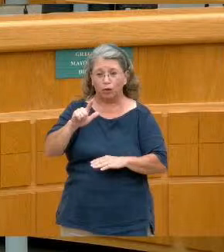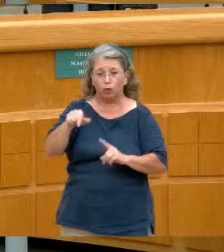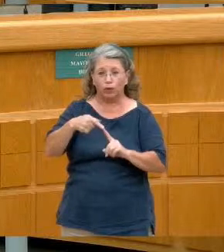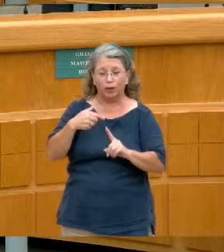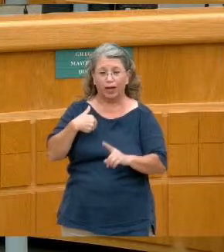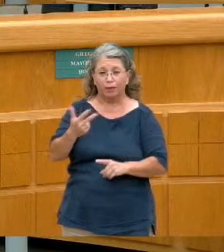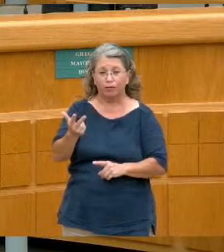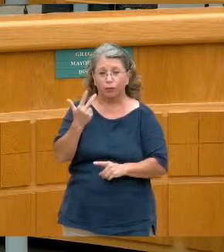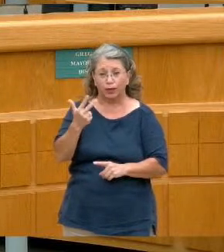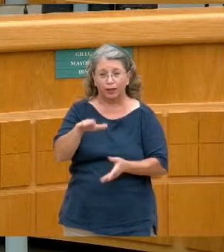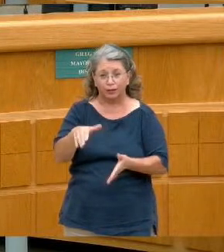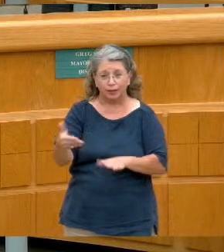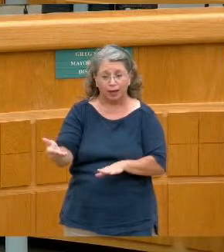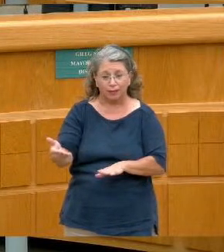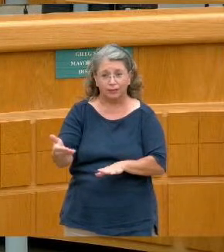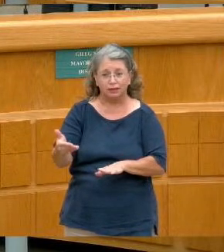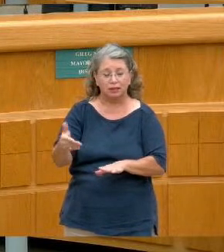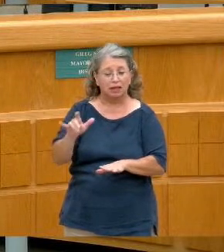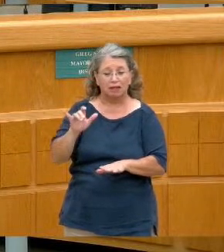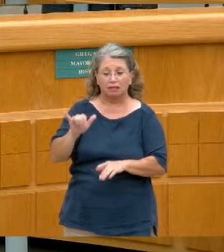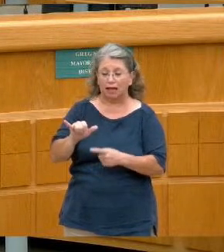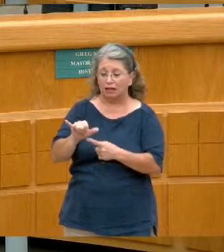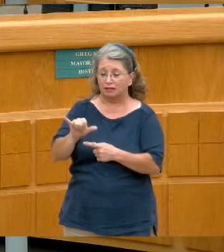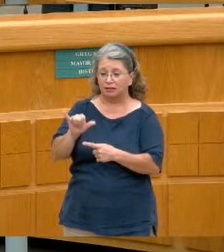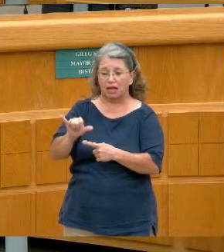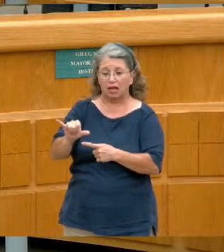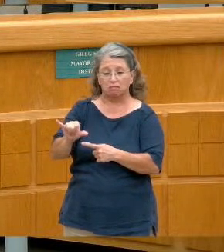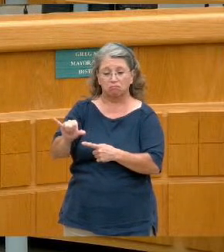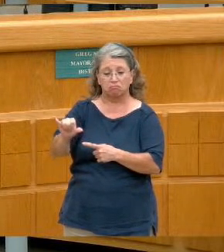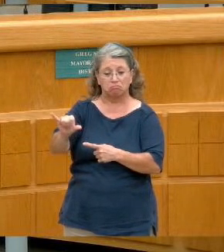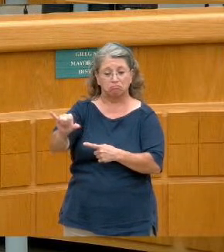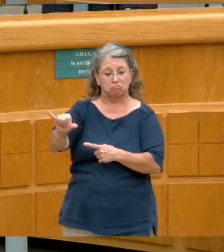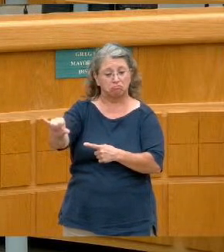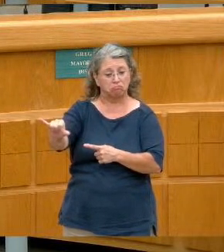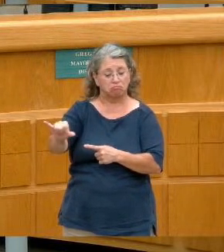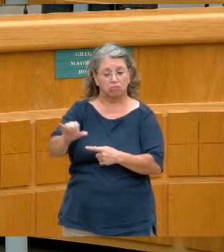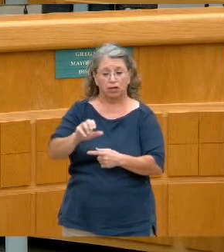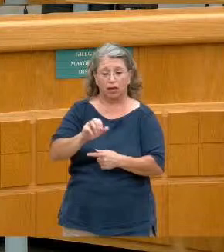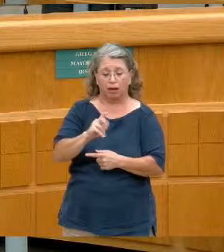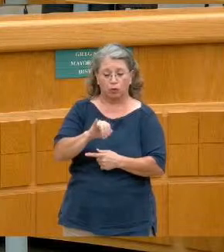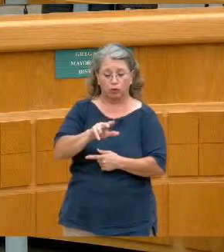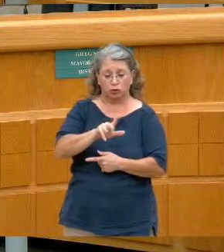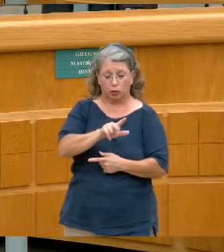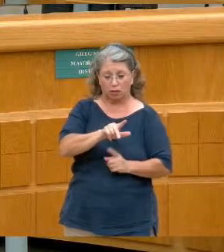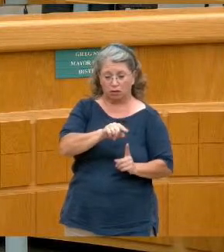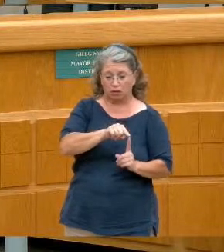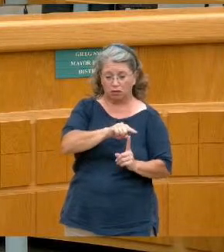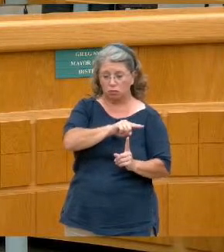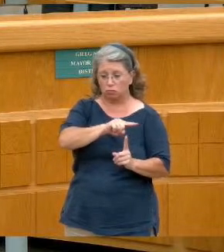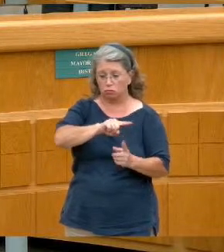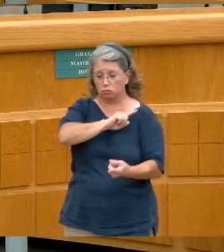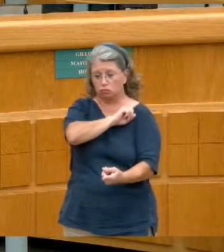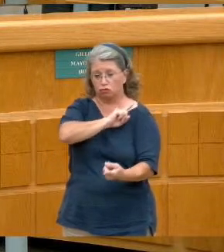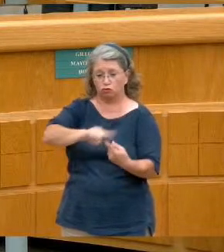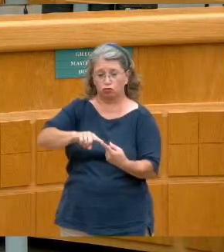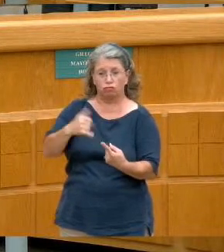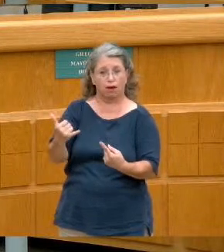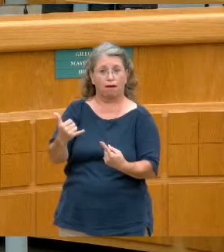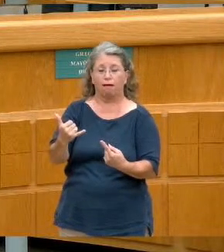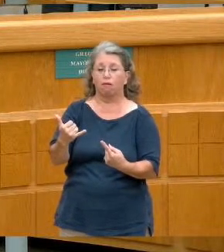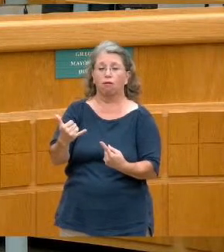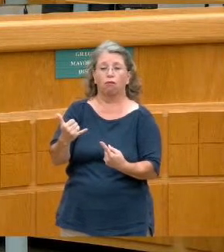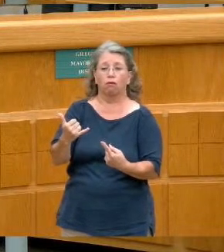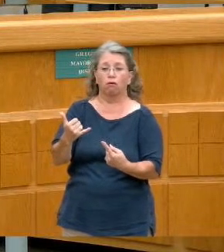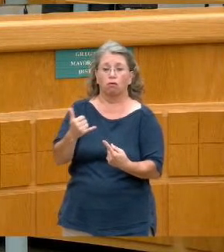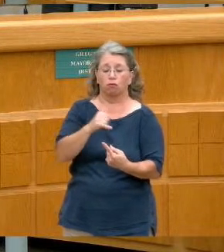been pretty steady in terms of new deaths. So there had been 0 new deaths since April 23rd up until this week. And so from April 23rd